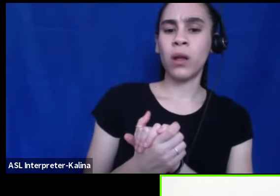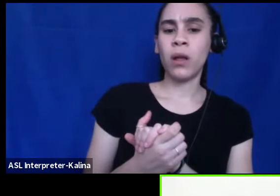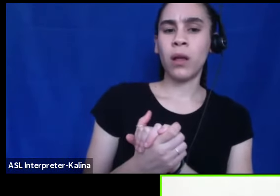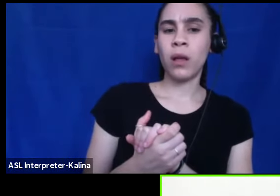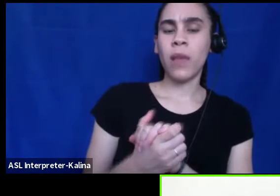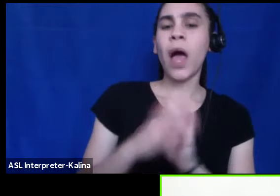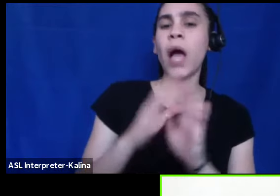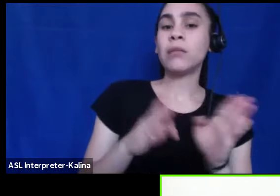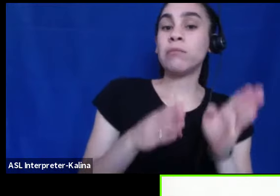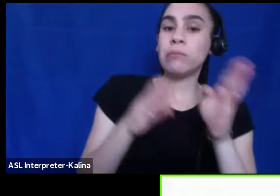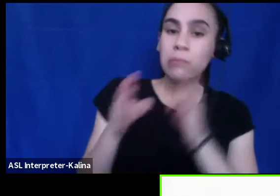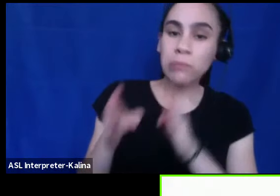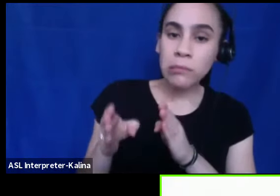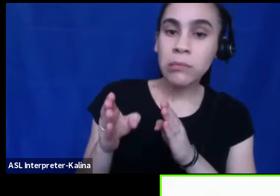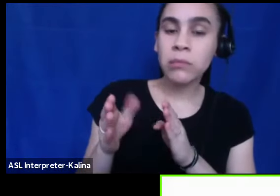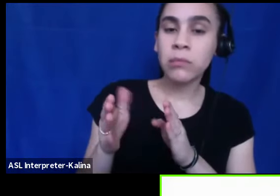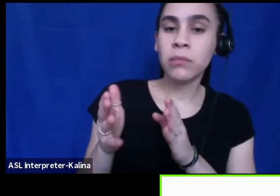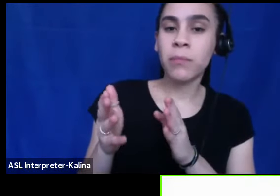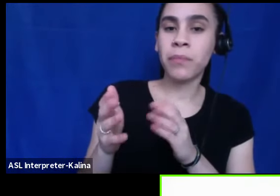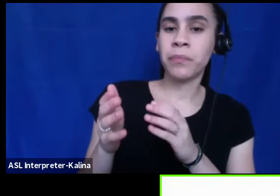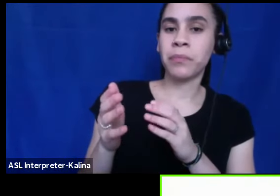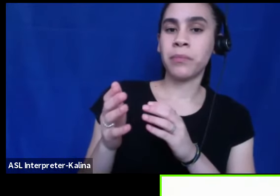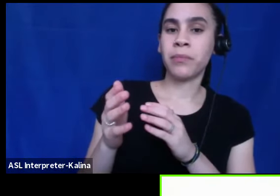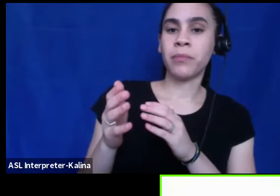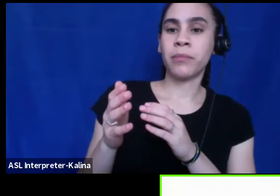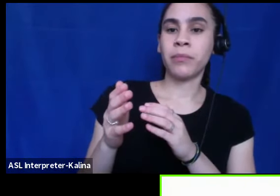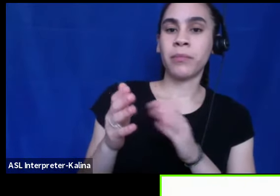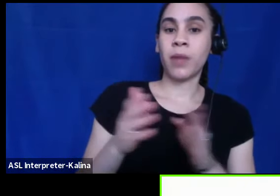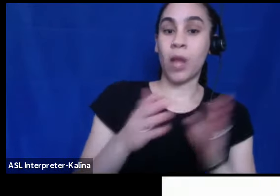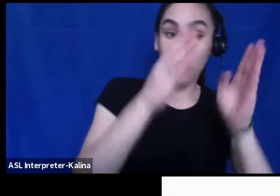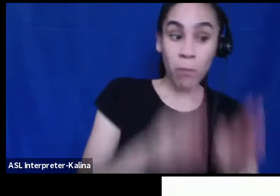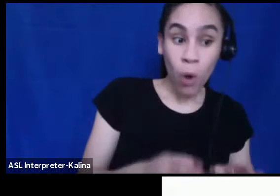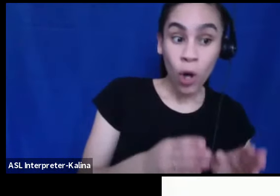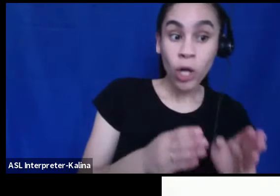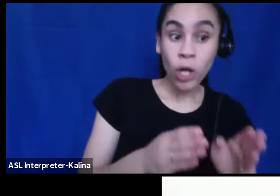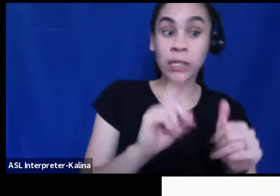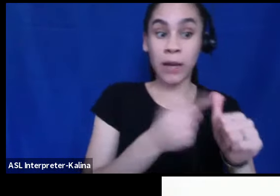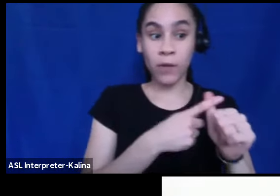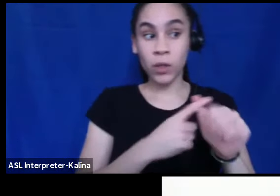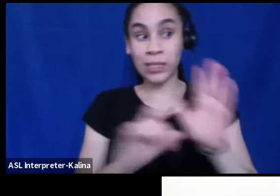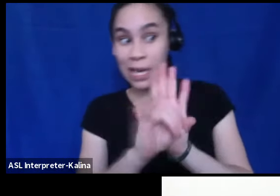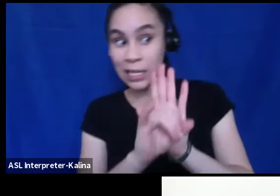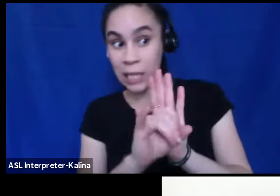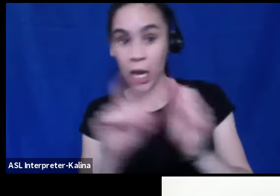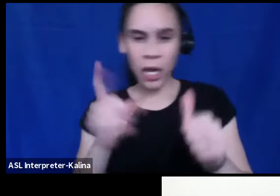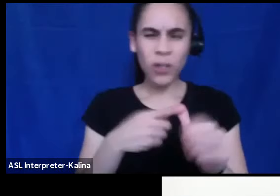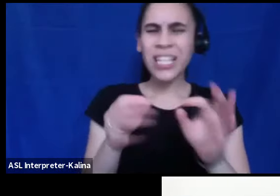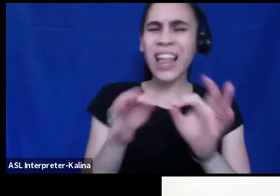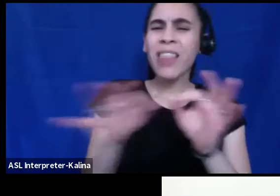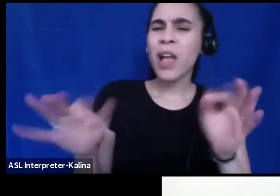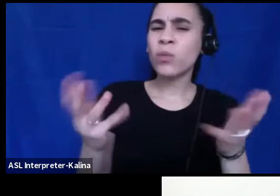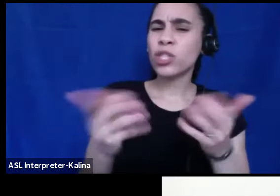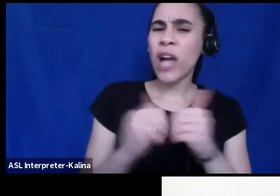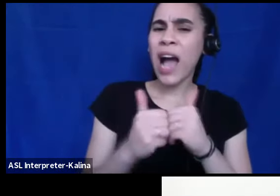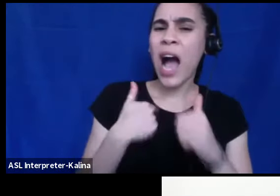we could go a little bit into person first versus identity first language. Yeah, absolutely.